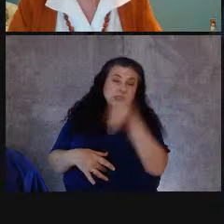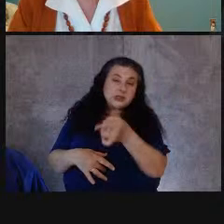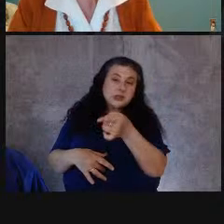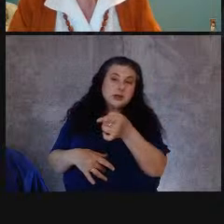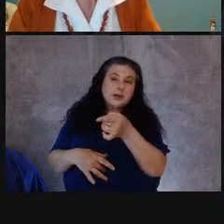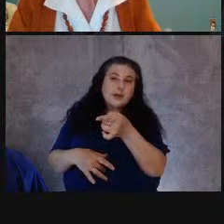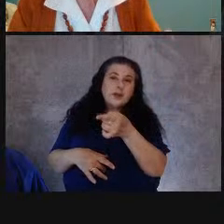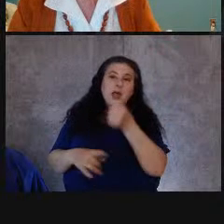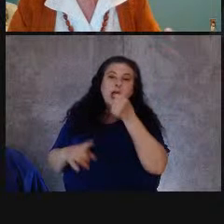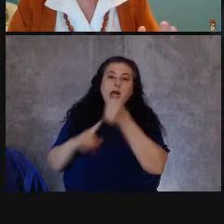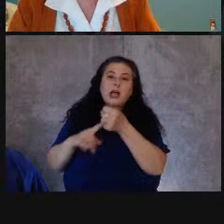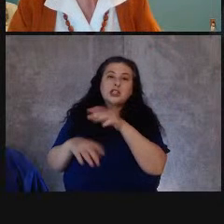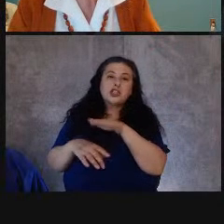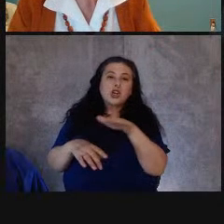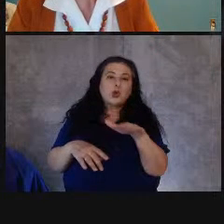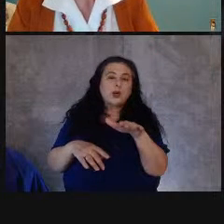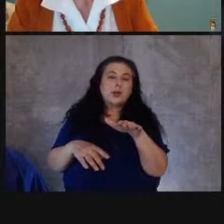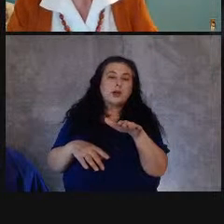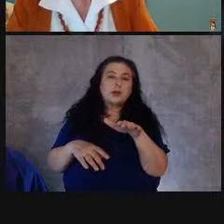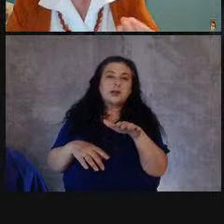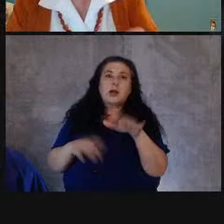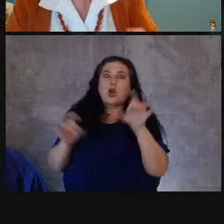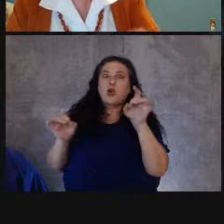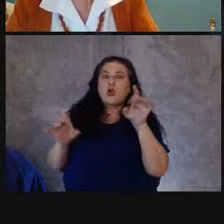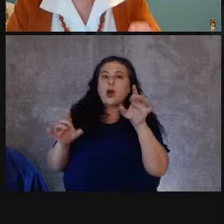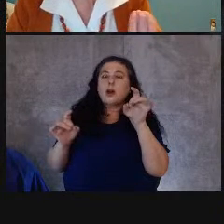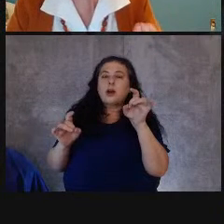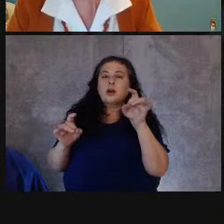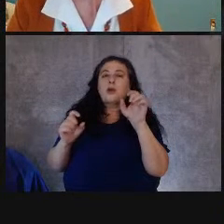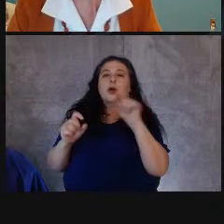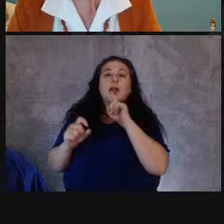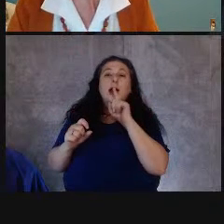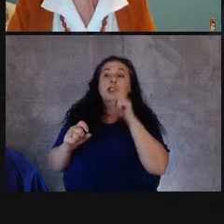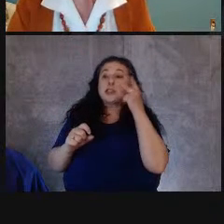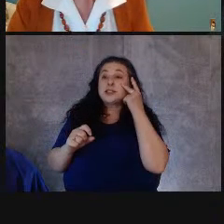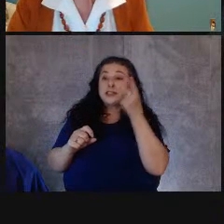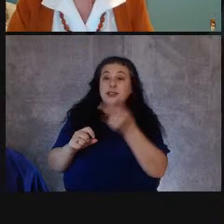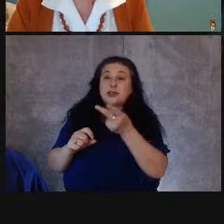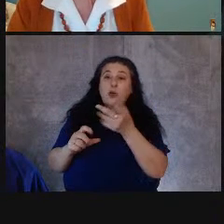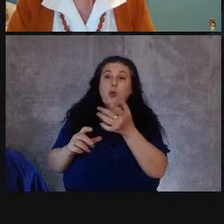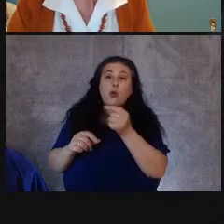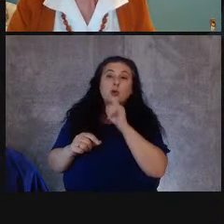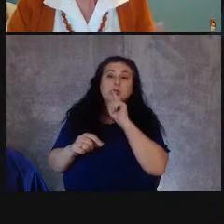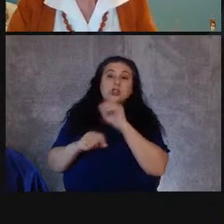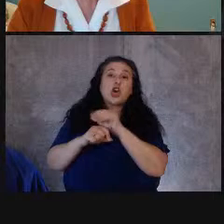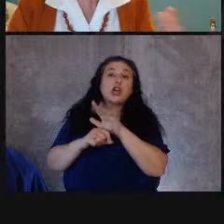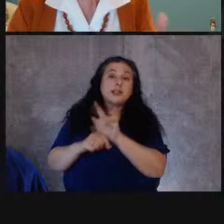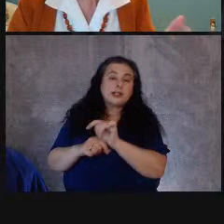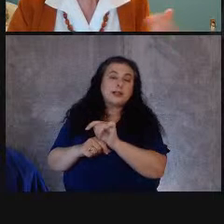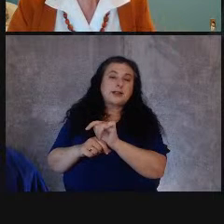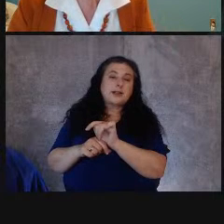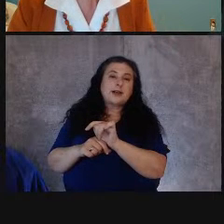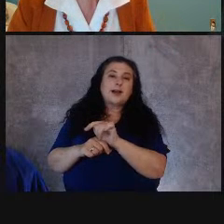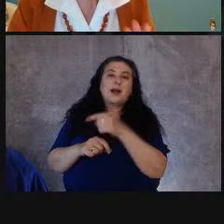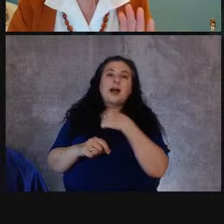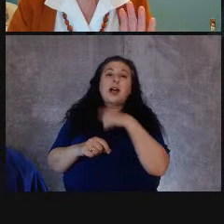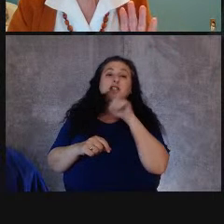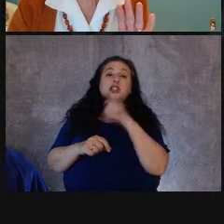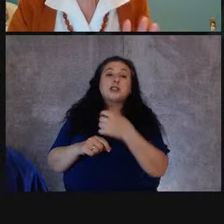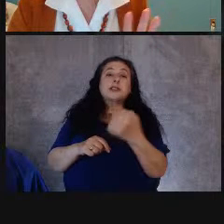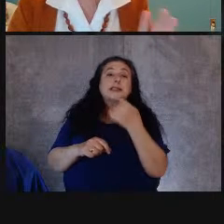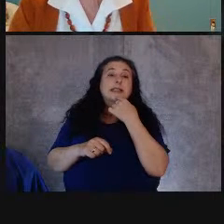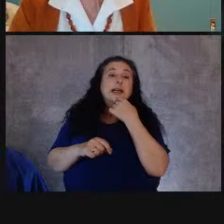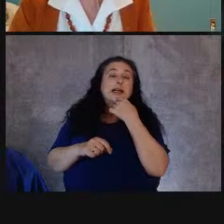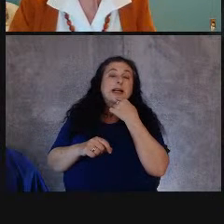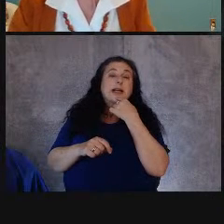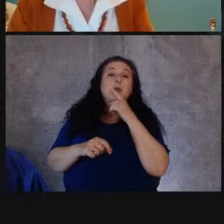that hit children so tragically, we could actually see what was causing it. I should say,